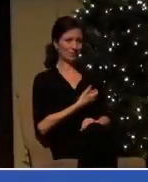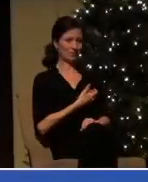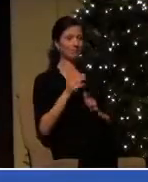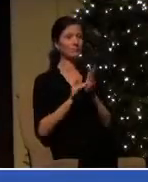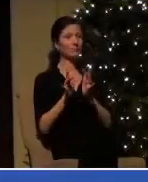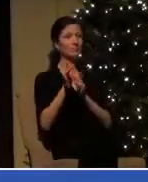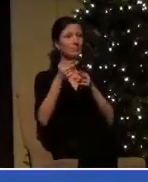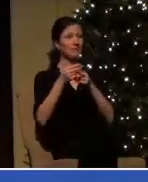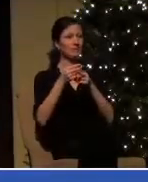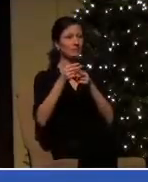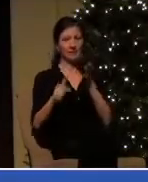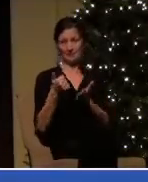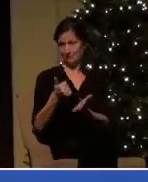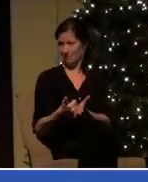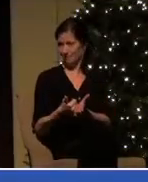Well, a good many years ago,